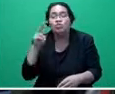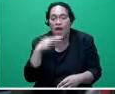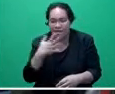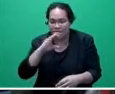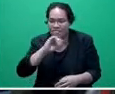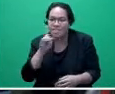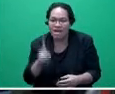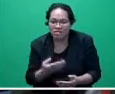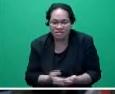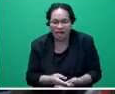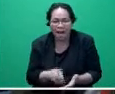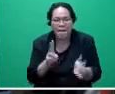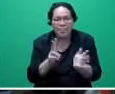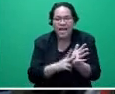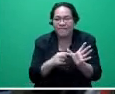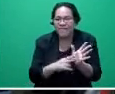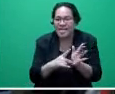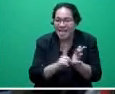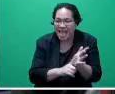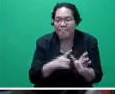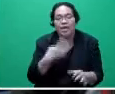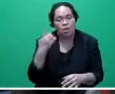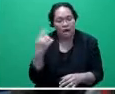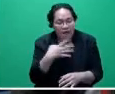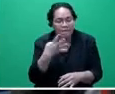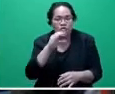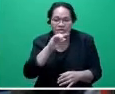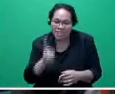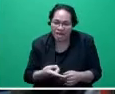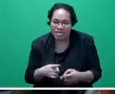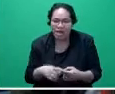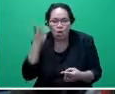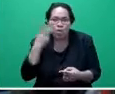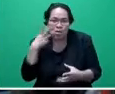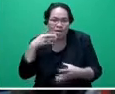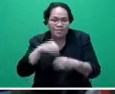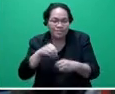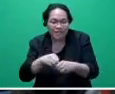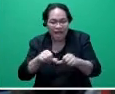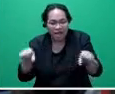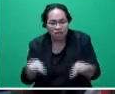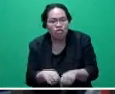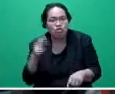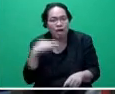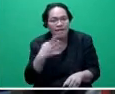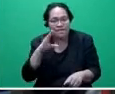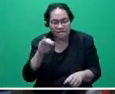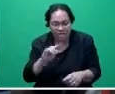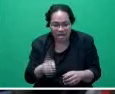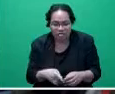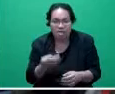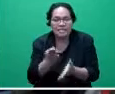250,000. Vanilla farming, we have about 140,000. Women in agriculture, 250,000. Ndalo